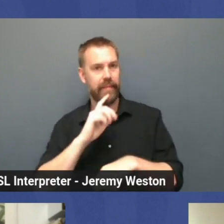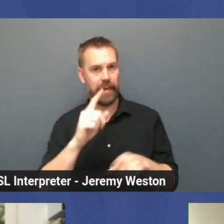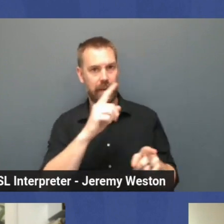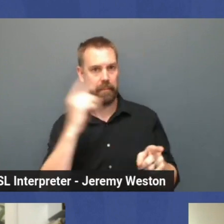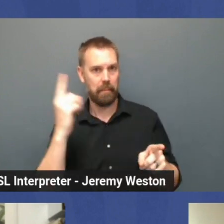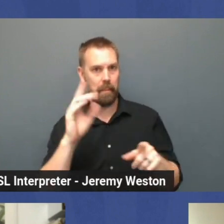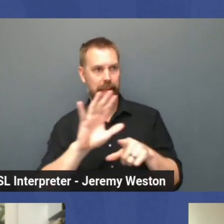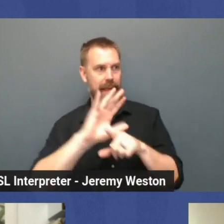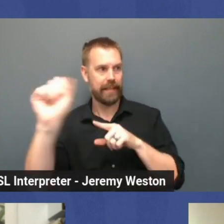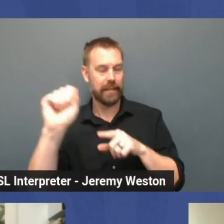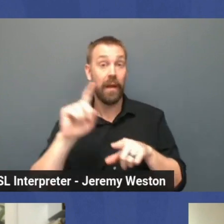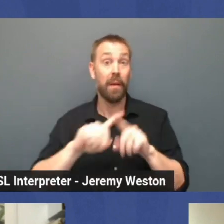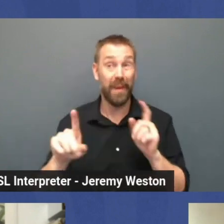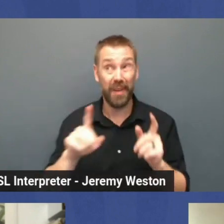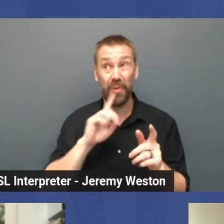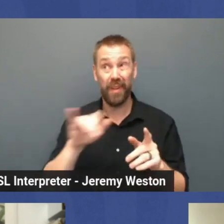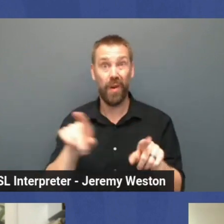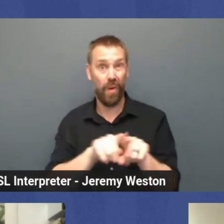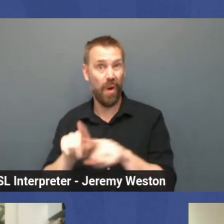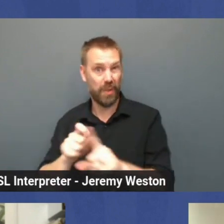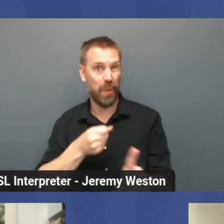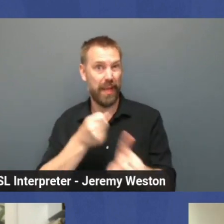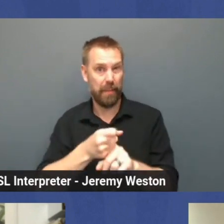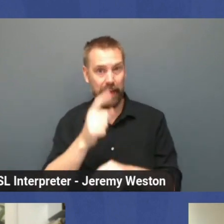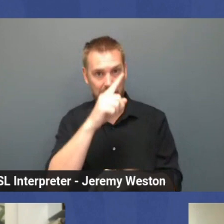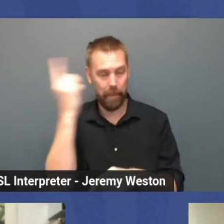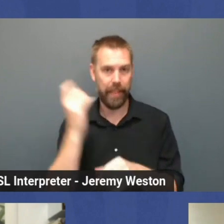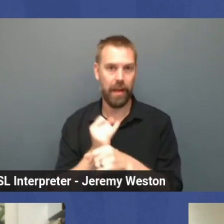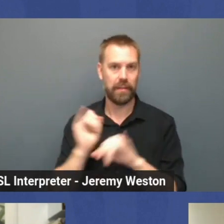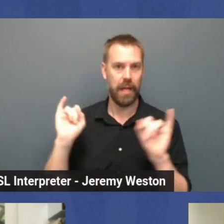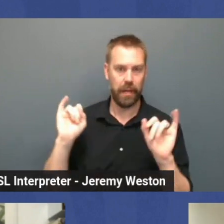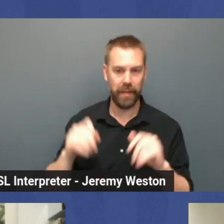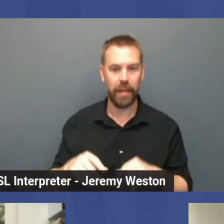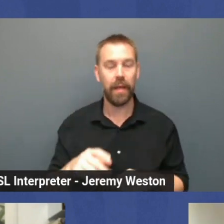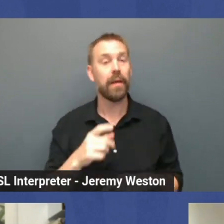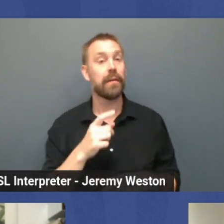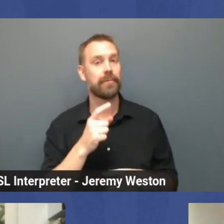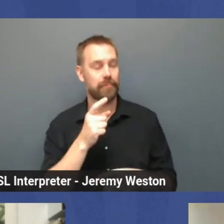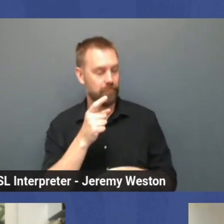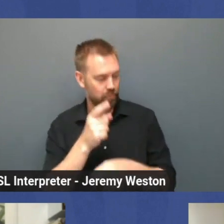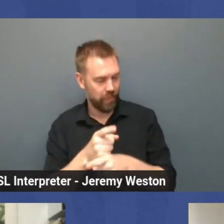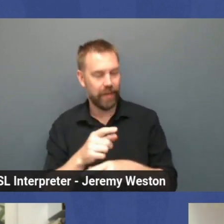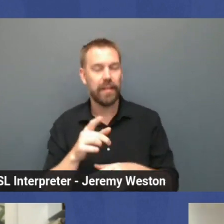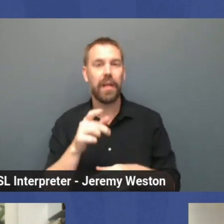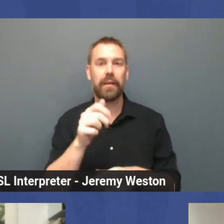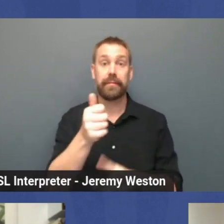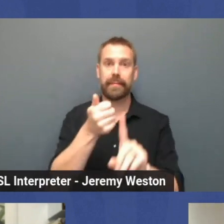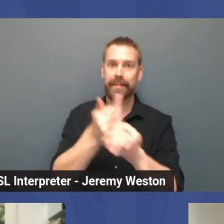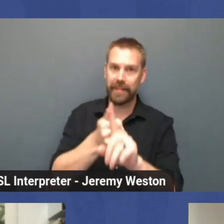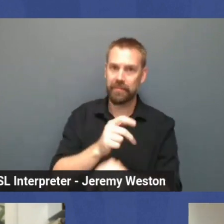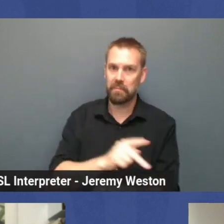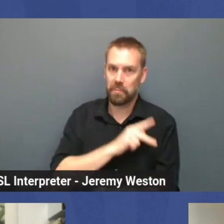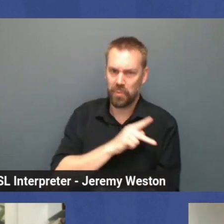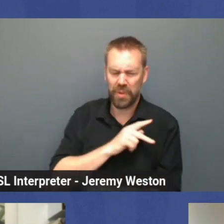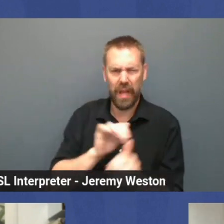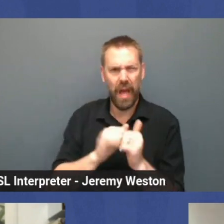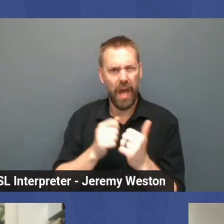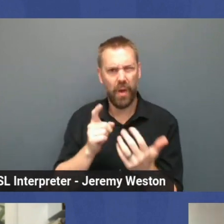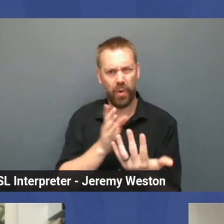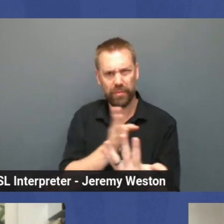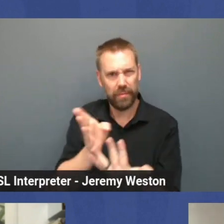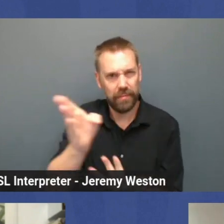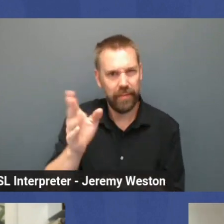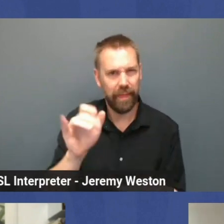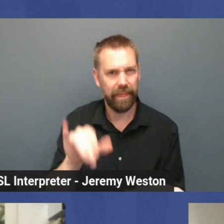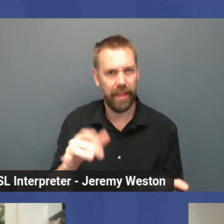Black autonomy. Correct. And how you are personally navigating that. Okay. Let me start out